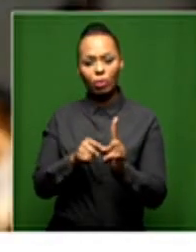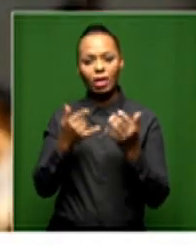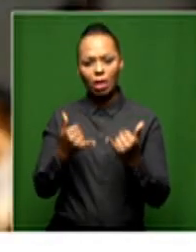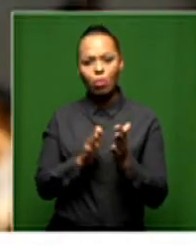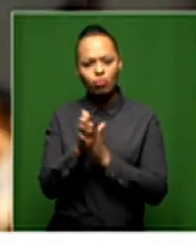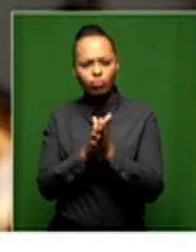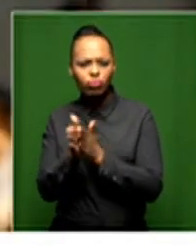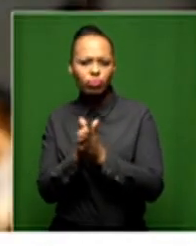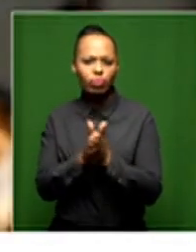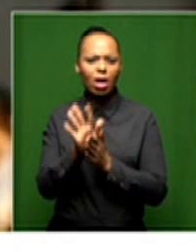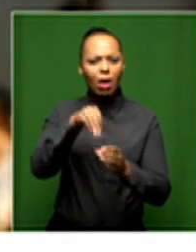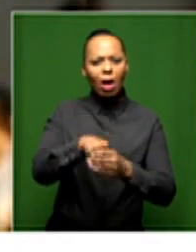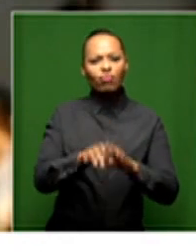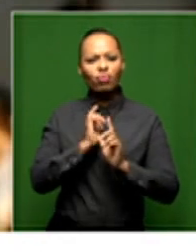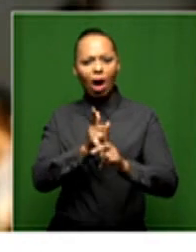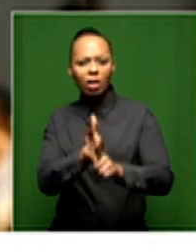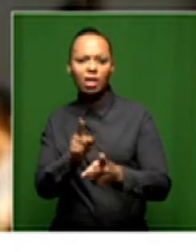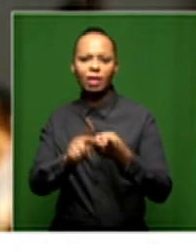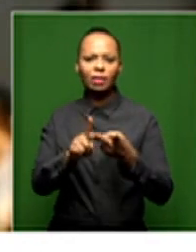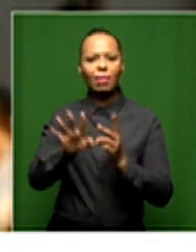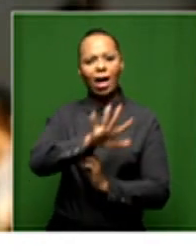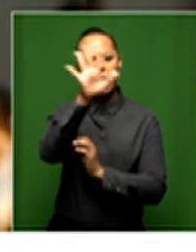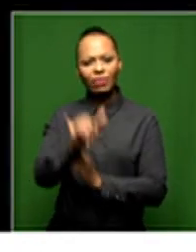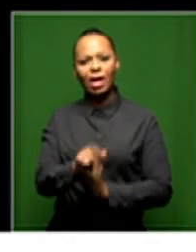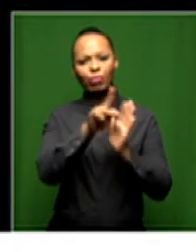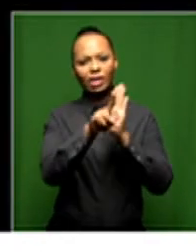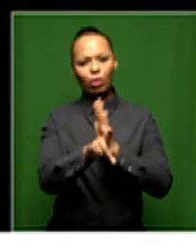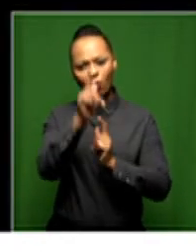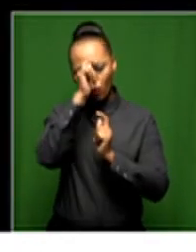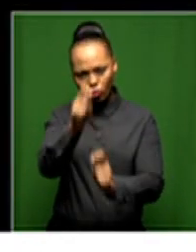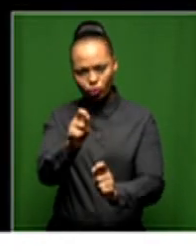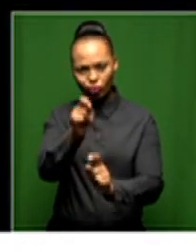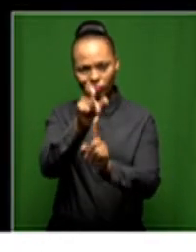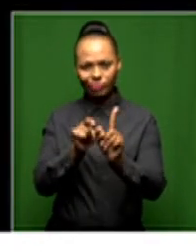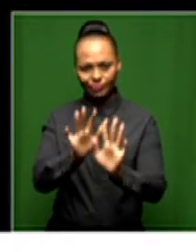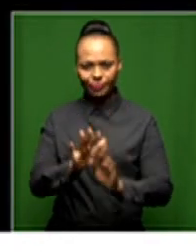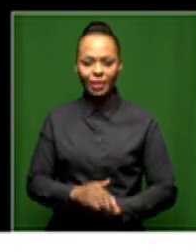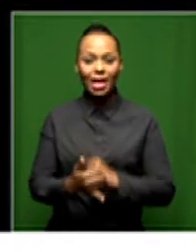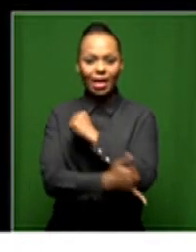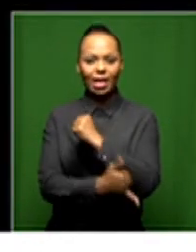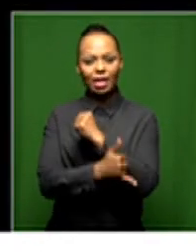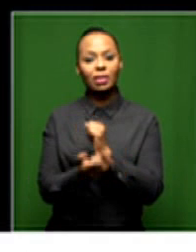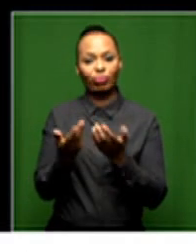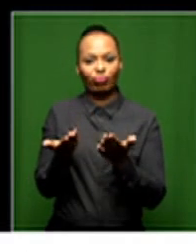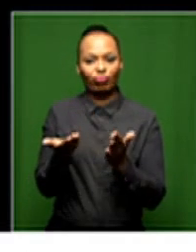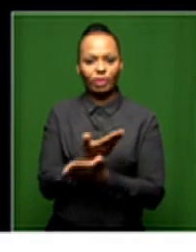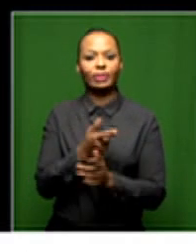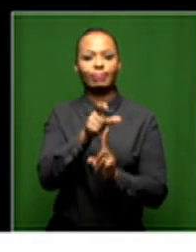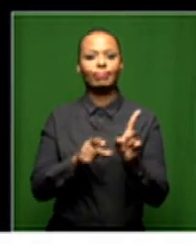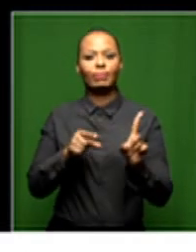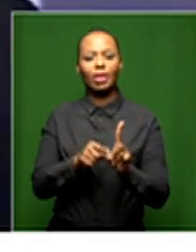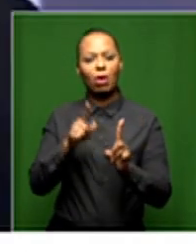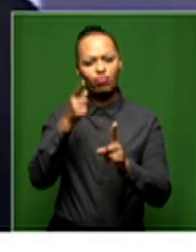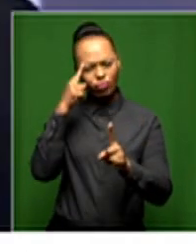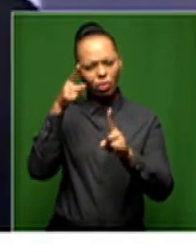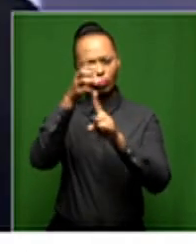embodiment of popular culture and draws the African principles of Ubuntu. The country has lost an icon, someone who was and